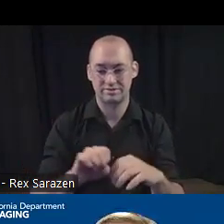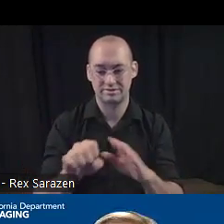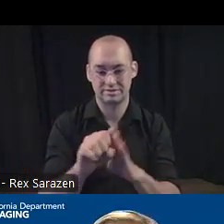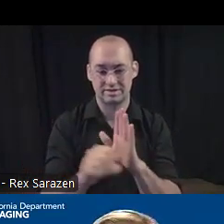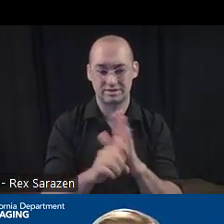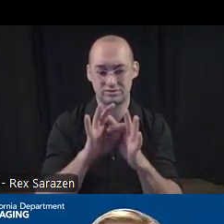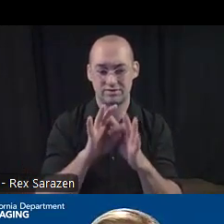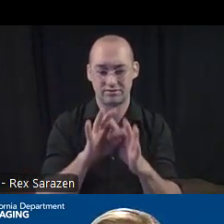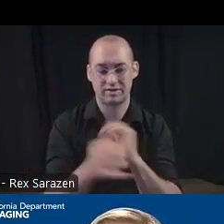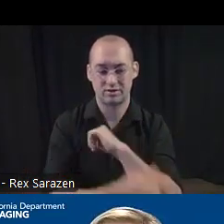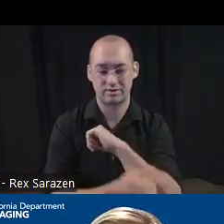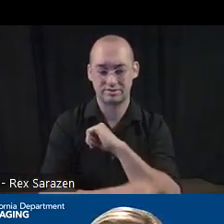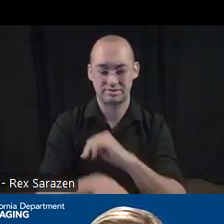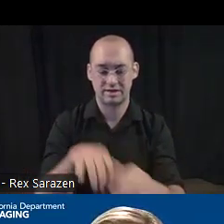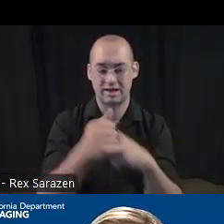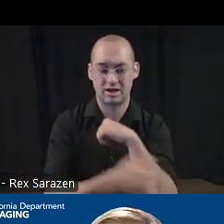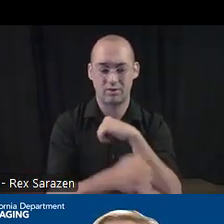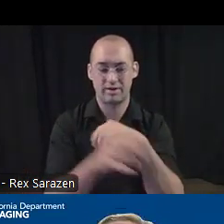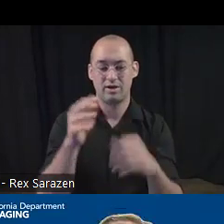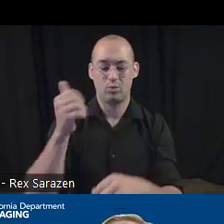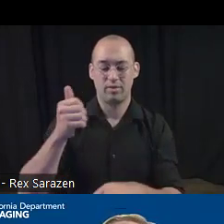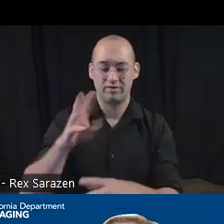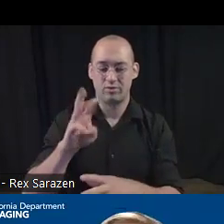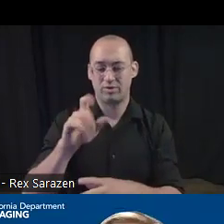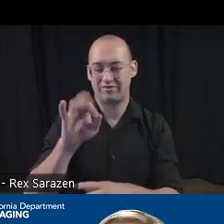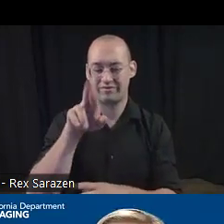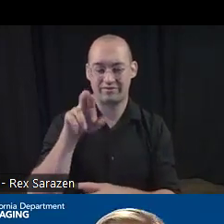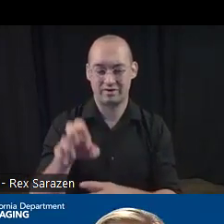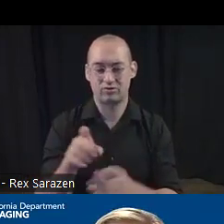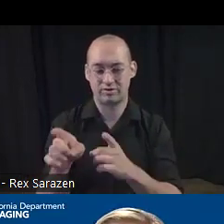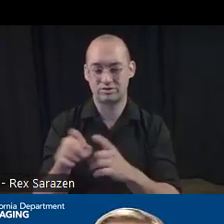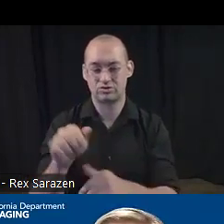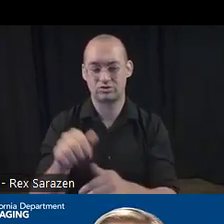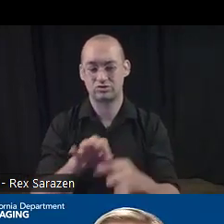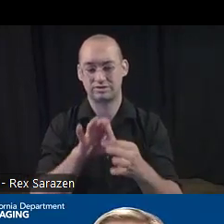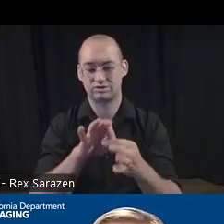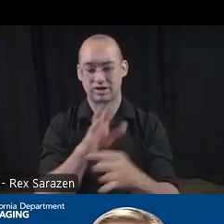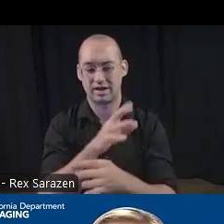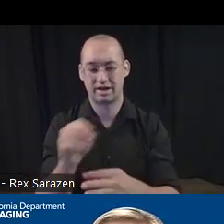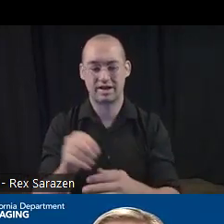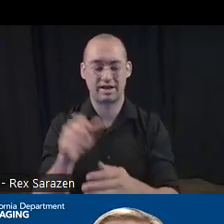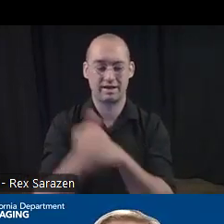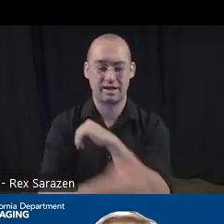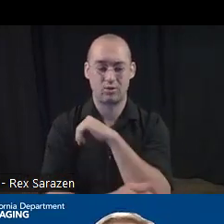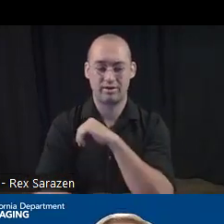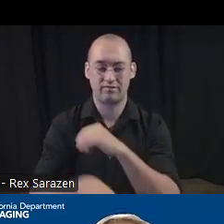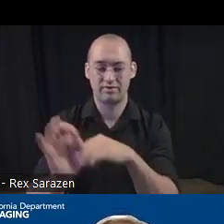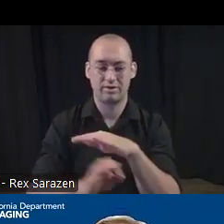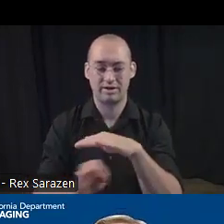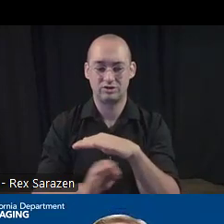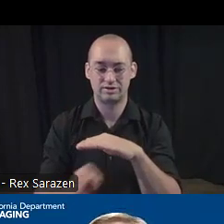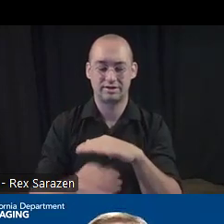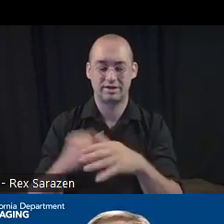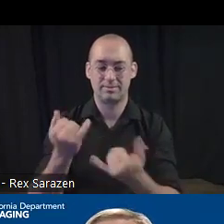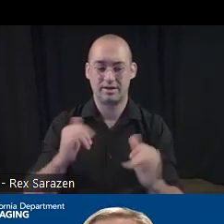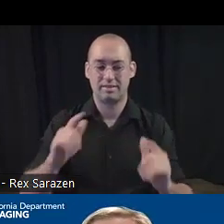the County Welfare Directors Association, and the California Foundation for Independent Living Centers, CFILC.